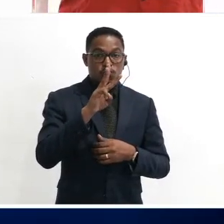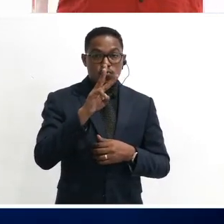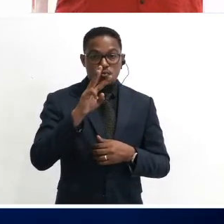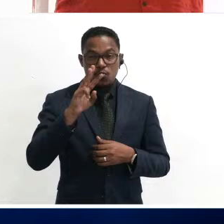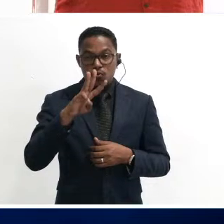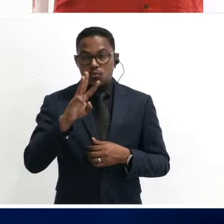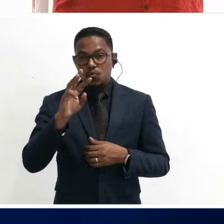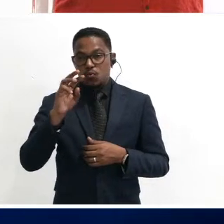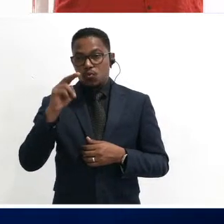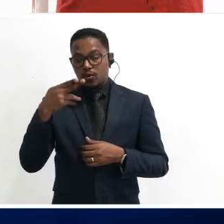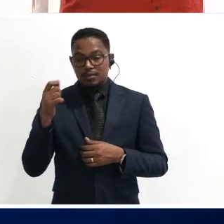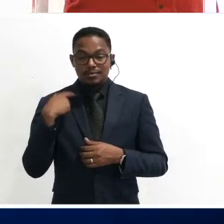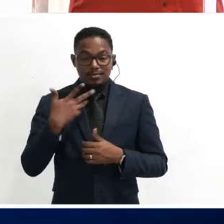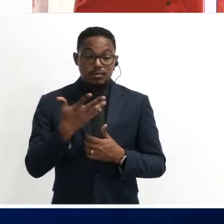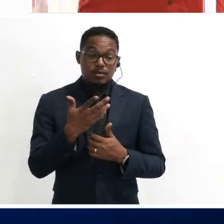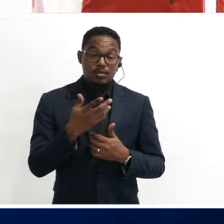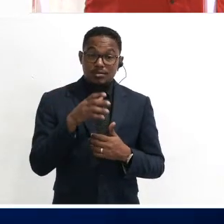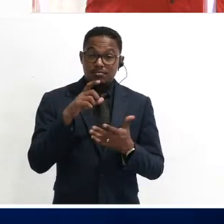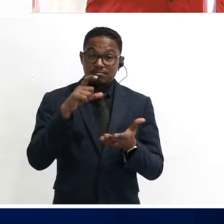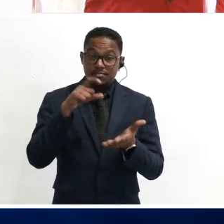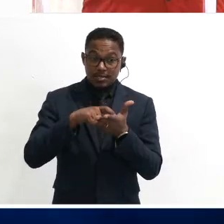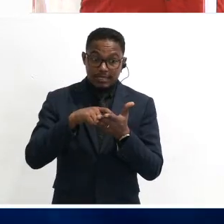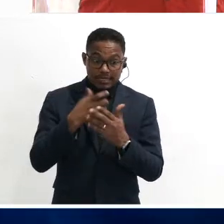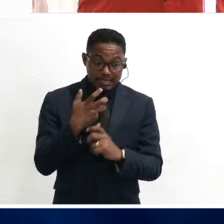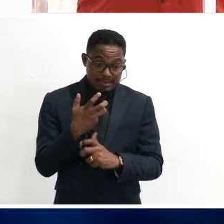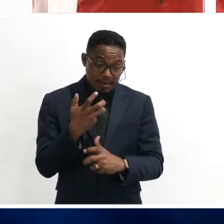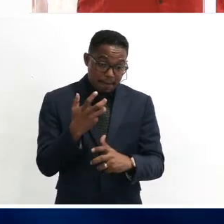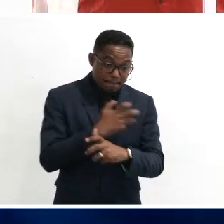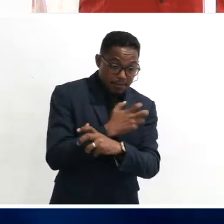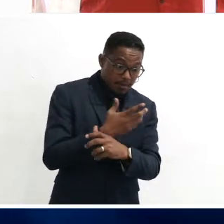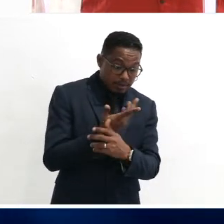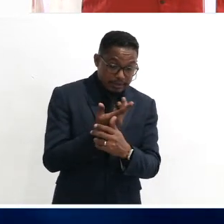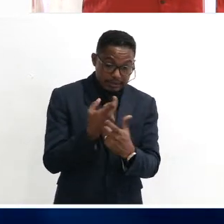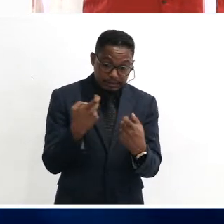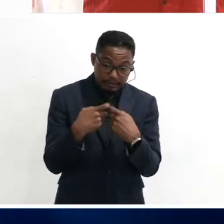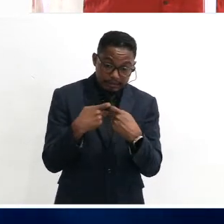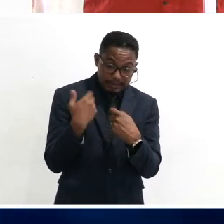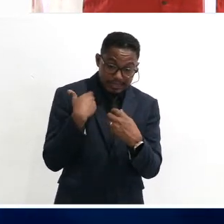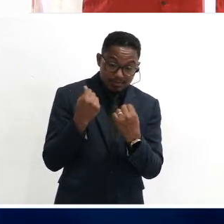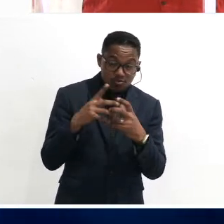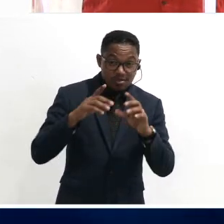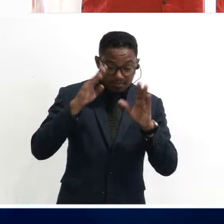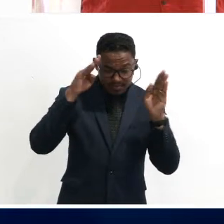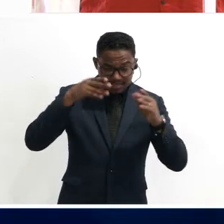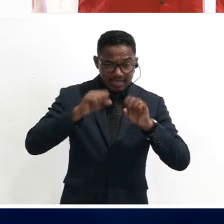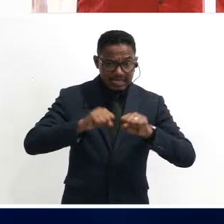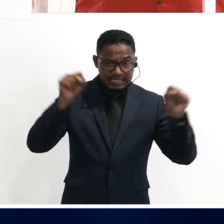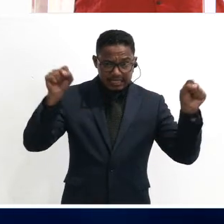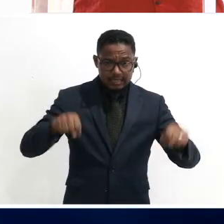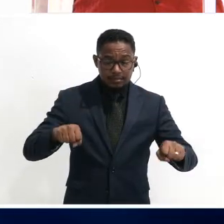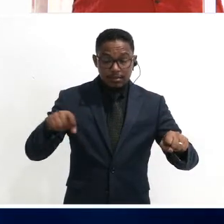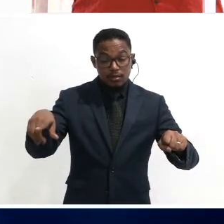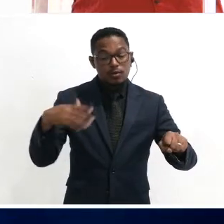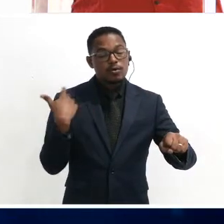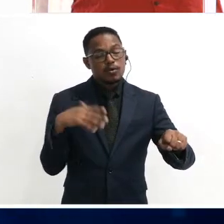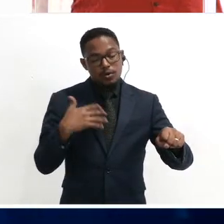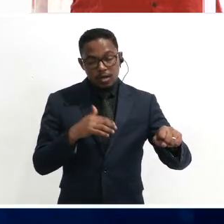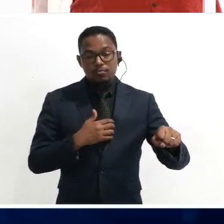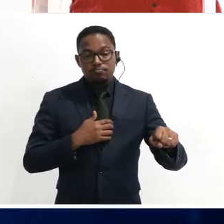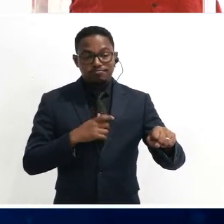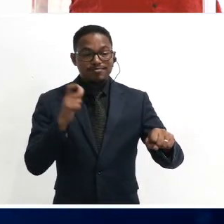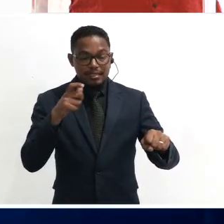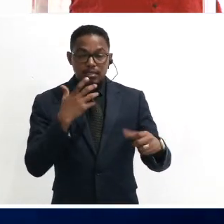power at the system level, you're automatically having to go to liquid cooling. So if you